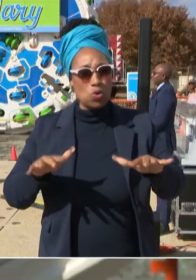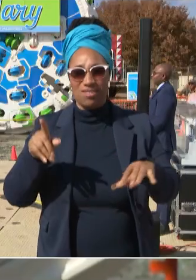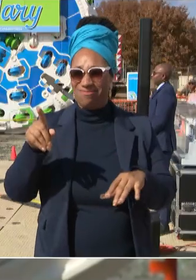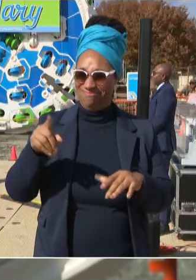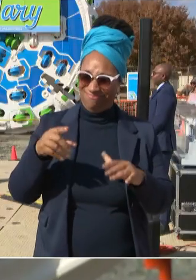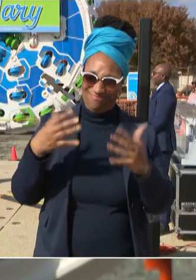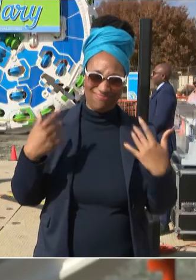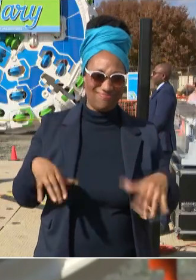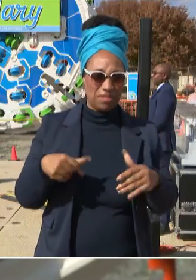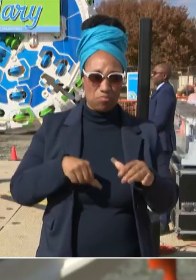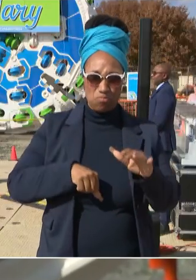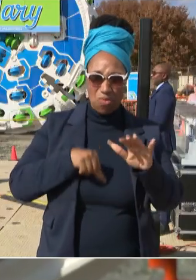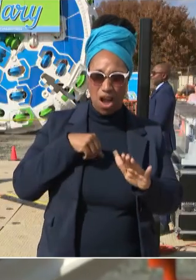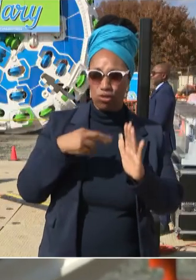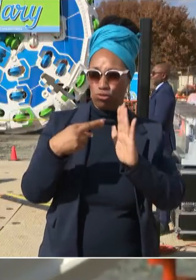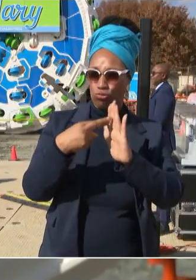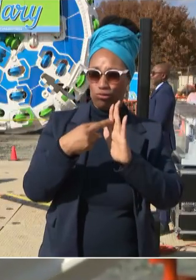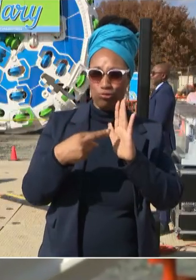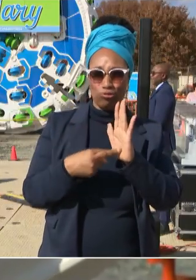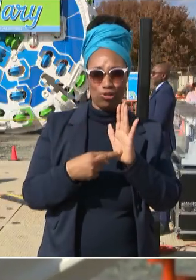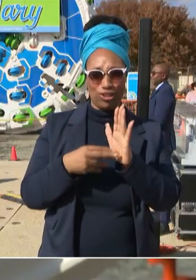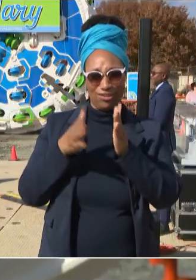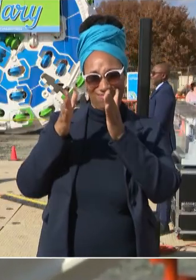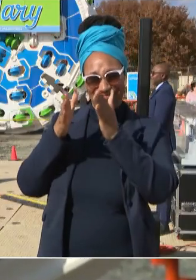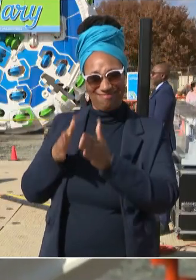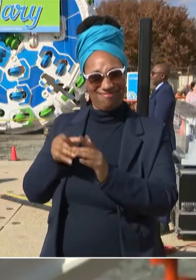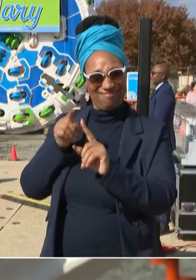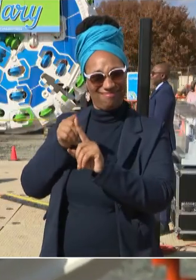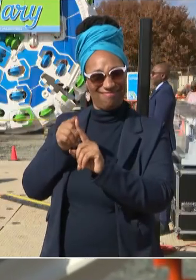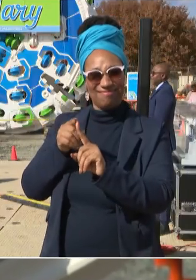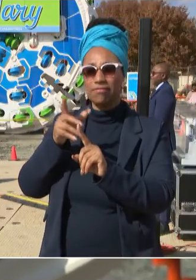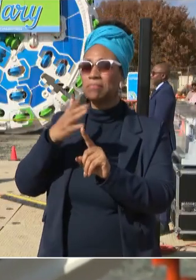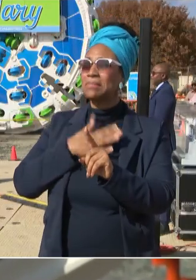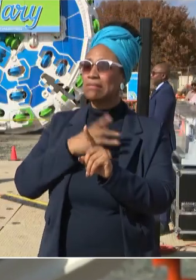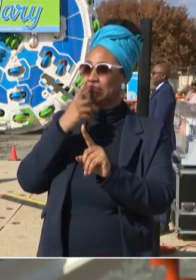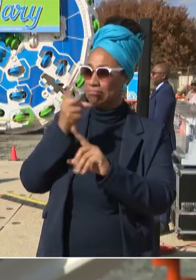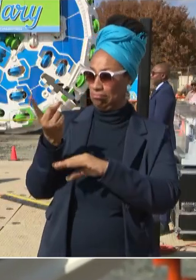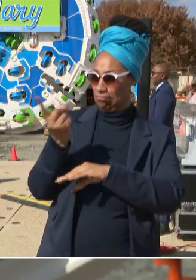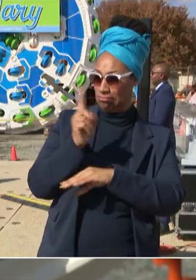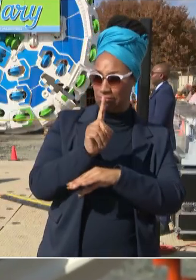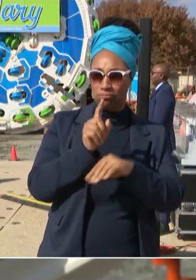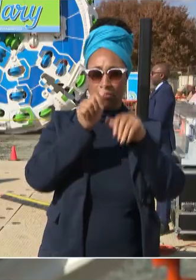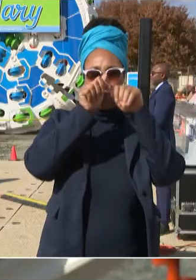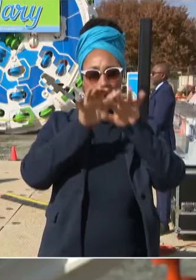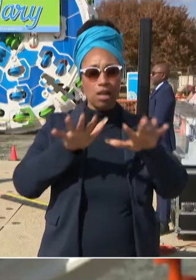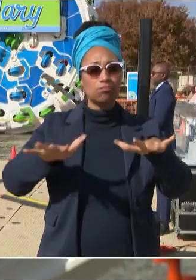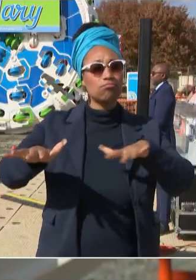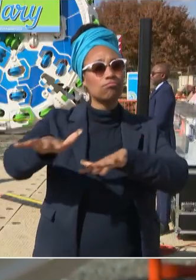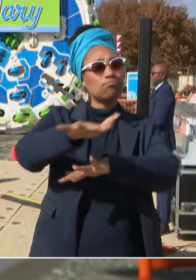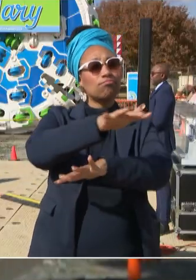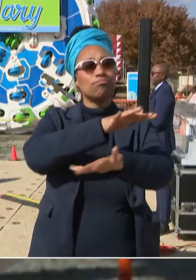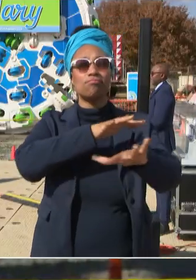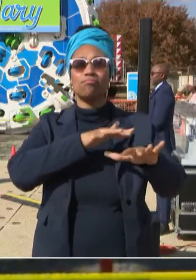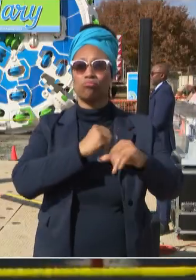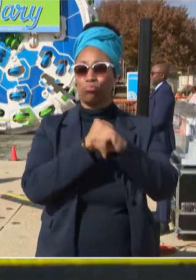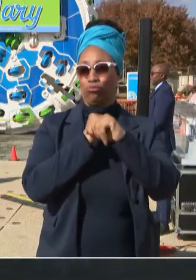most important blessing of protection and well-being for all those working alongside Mary?